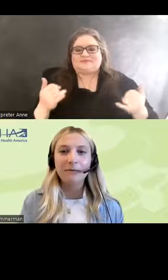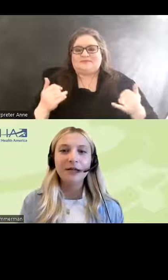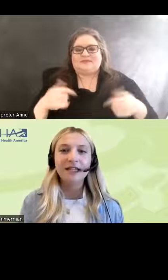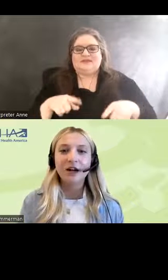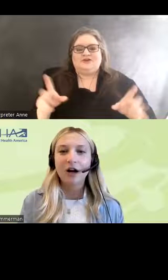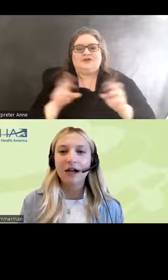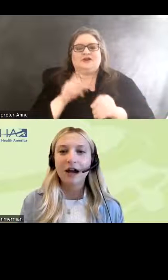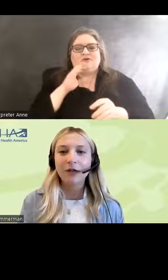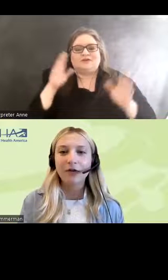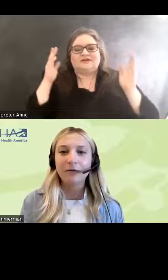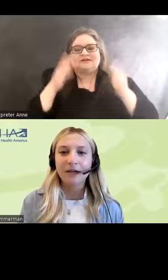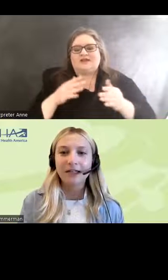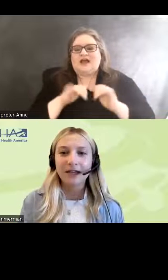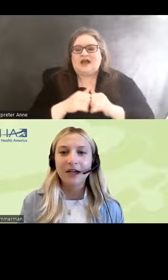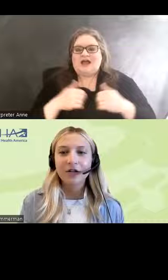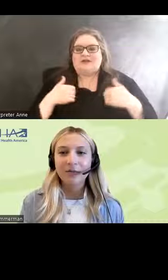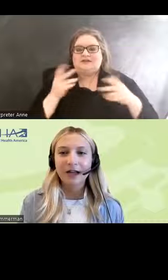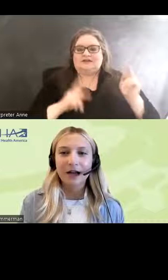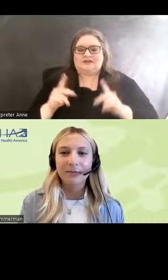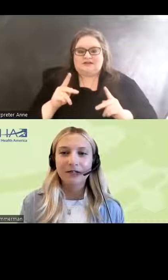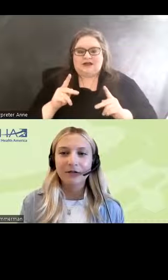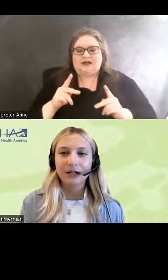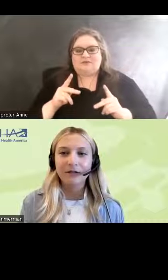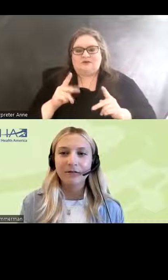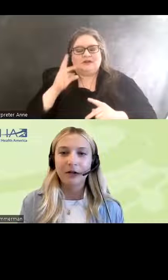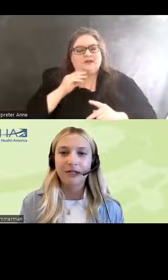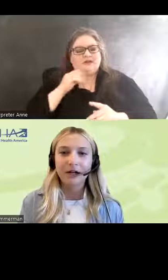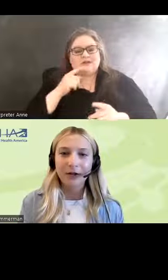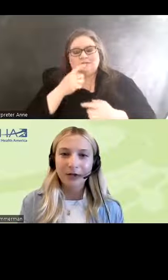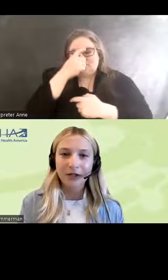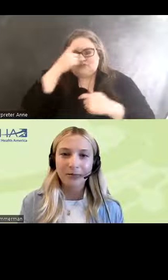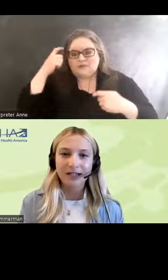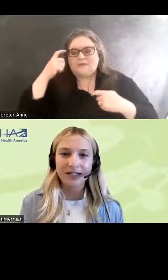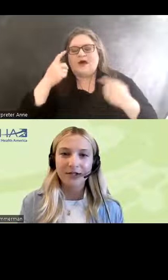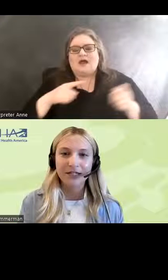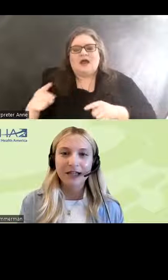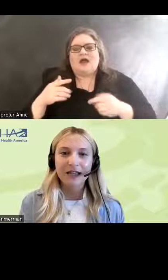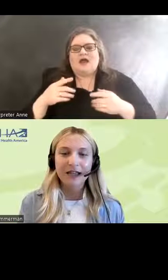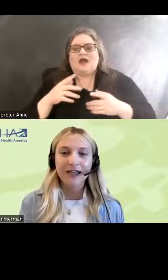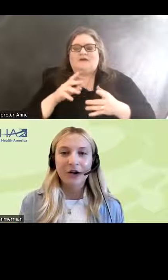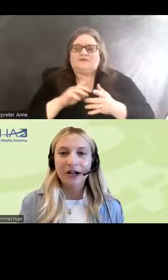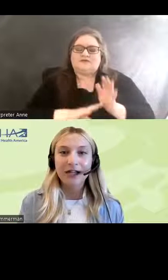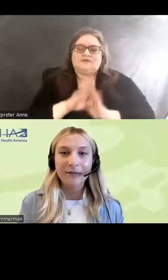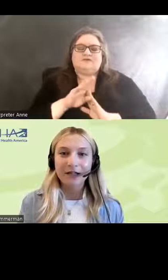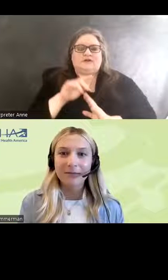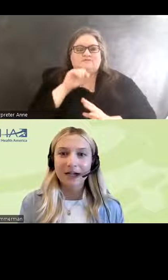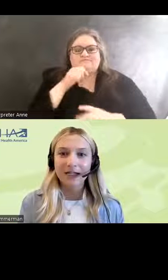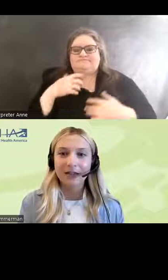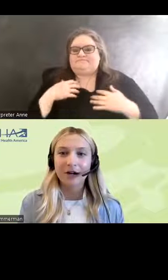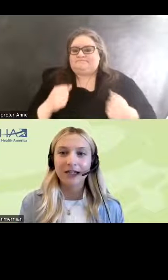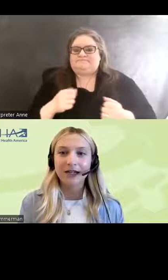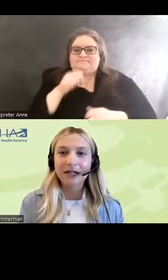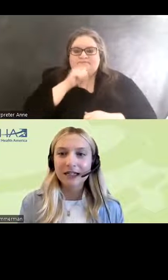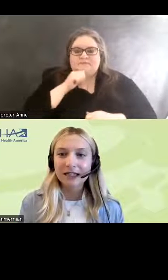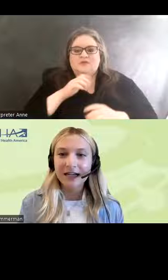we'll be focusing on how youth facing traumatic episodes have developed unhealthy coping skills that are negatively impacting